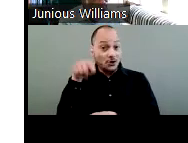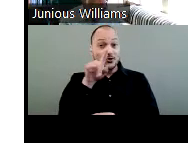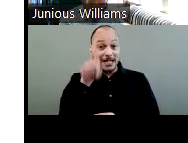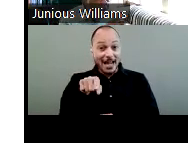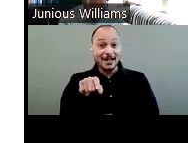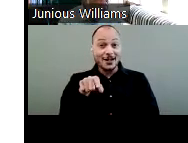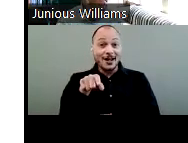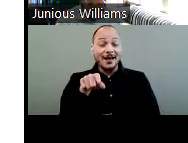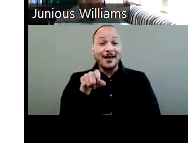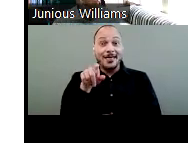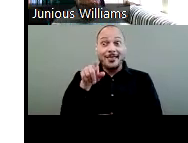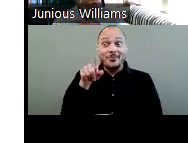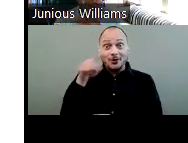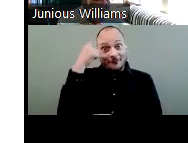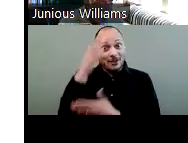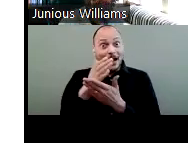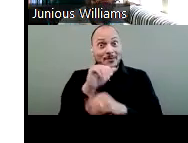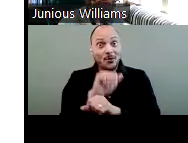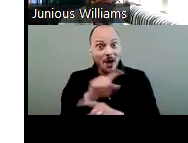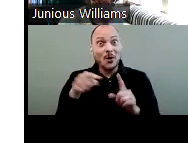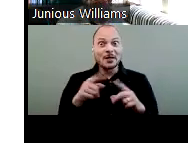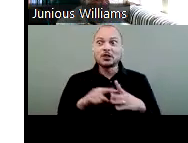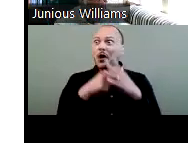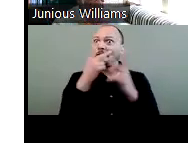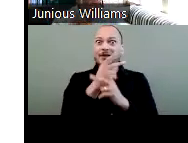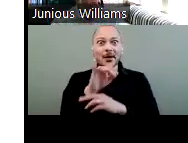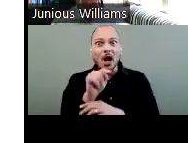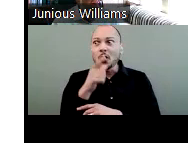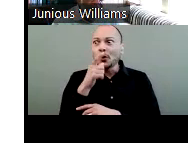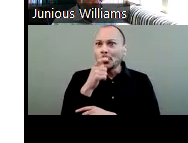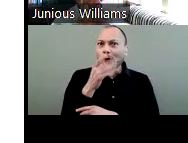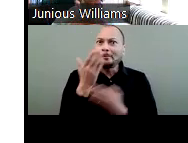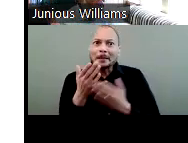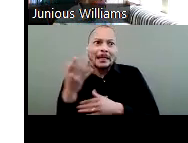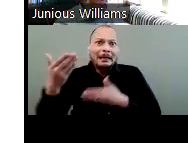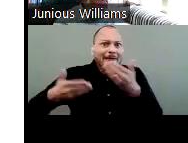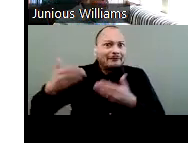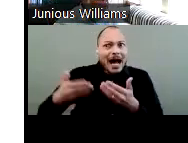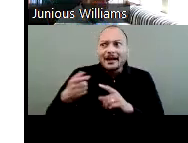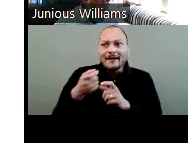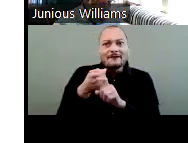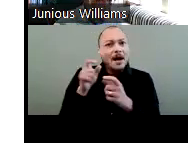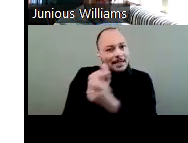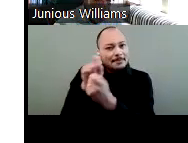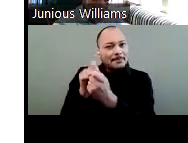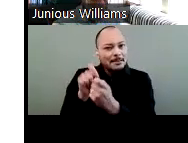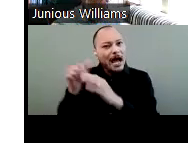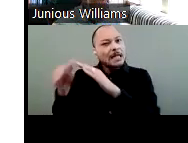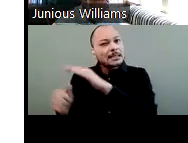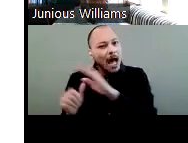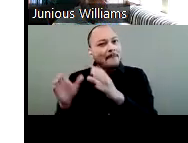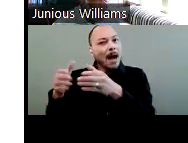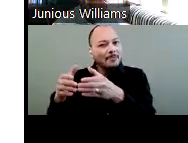for some of the work. When you're starting to figure out who is it that we might invite from a particular subpopulation